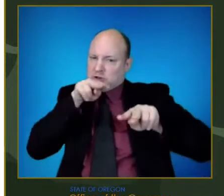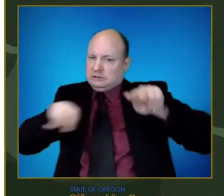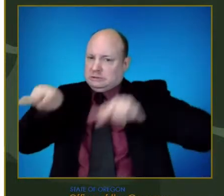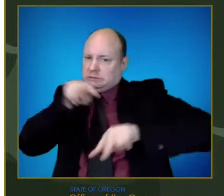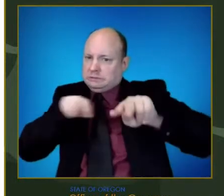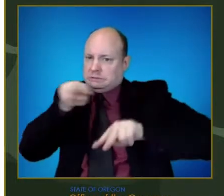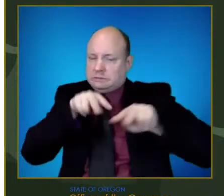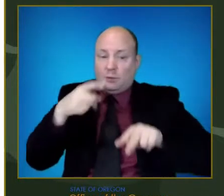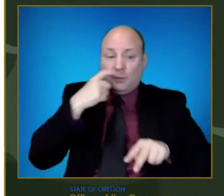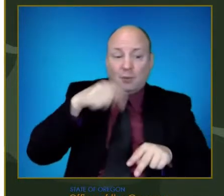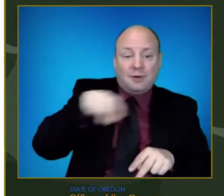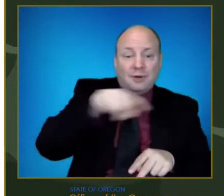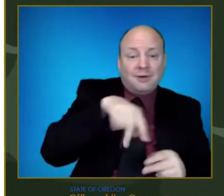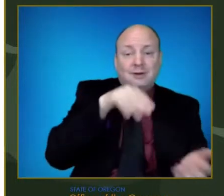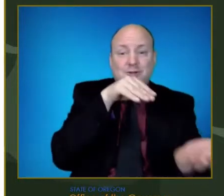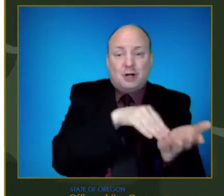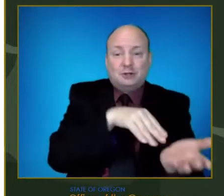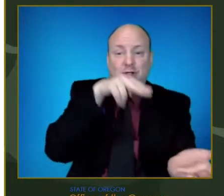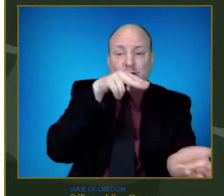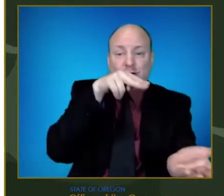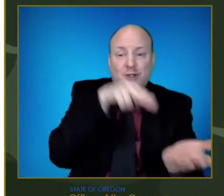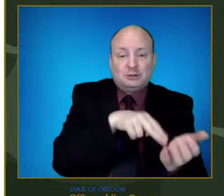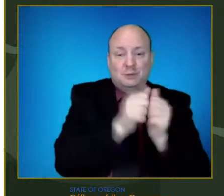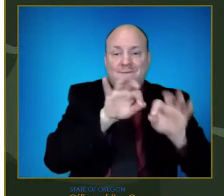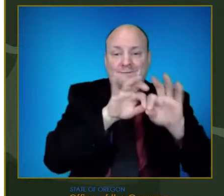into the workplace by frontline workers exposed at home.